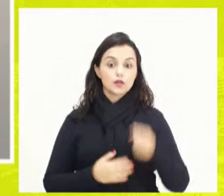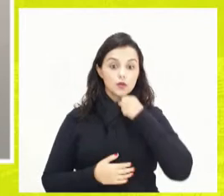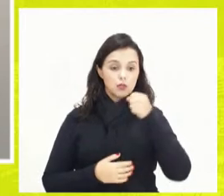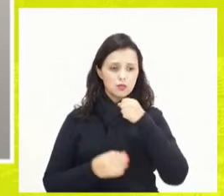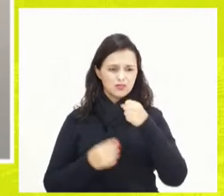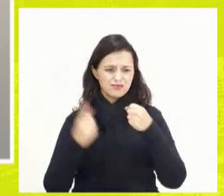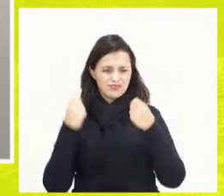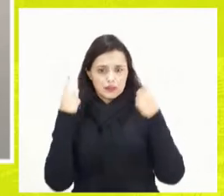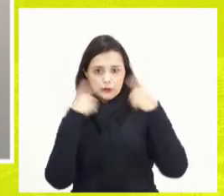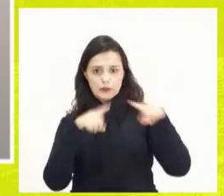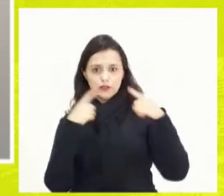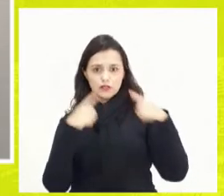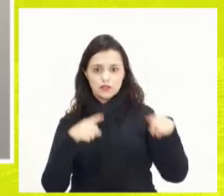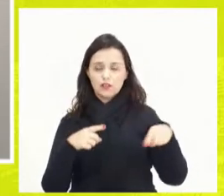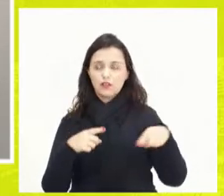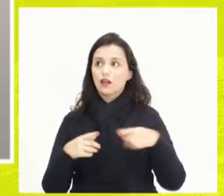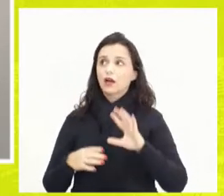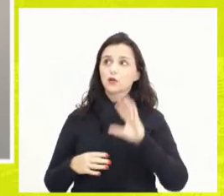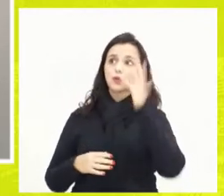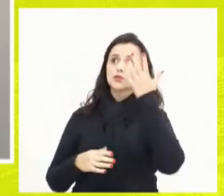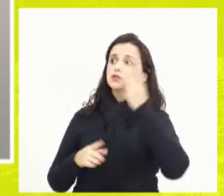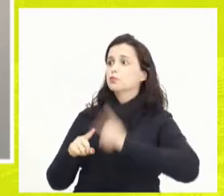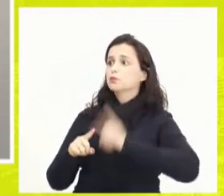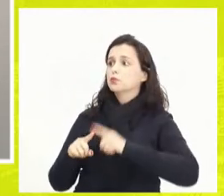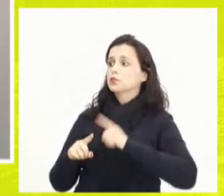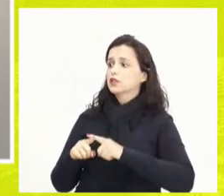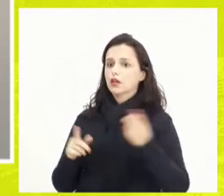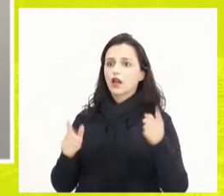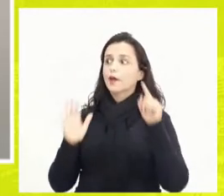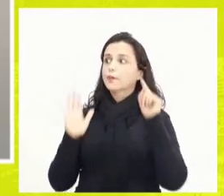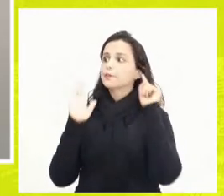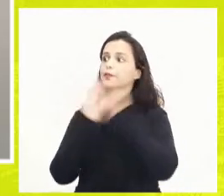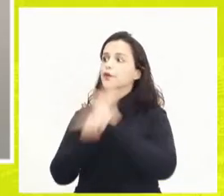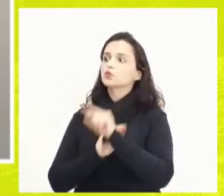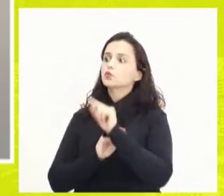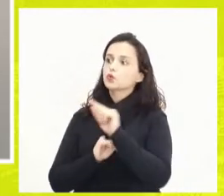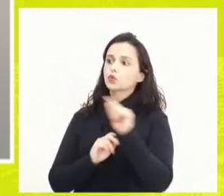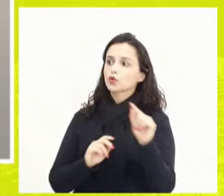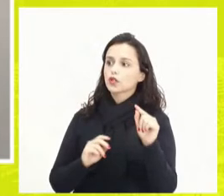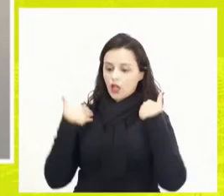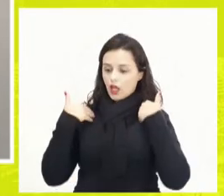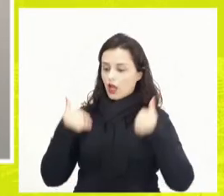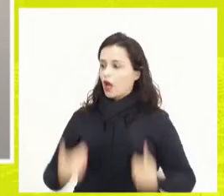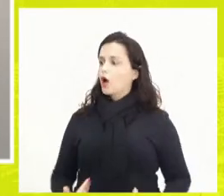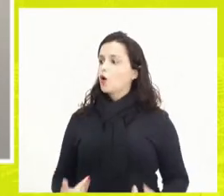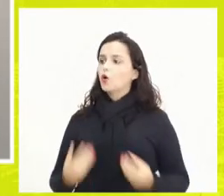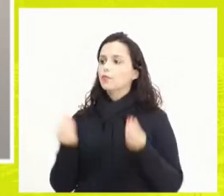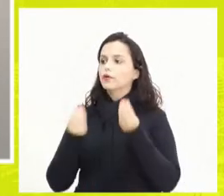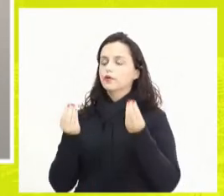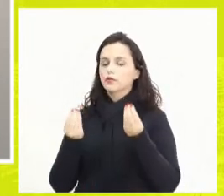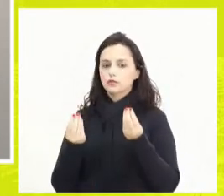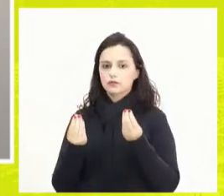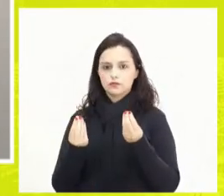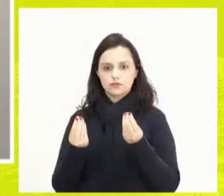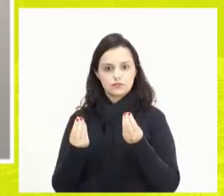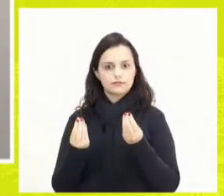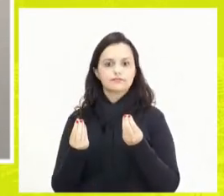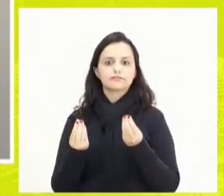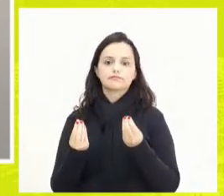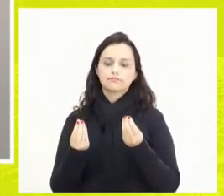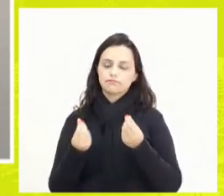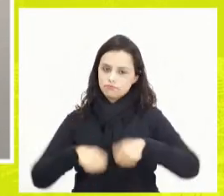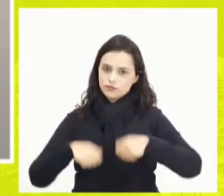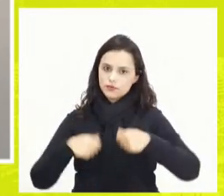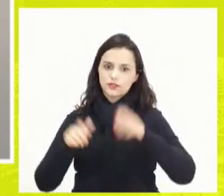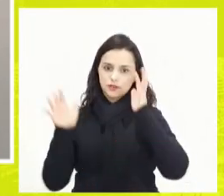uh he had attacked before they having to justify why he was because of a certain question so we have